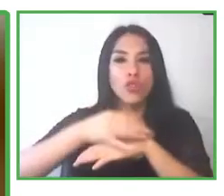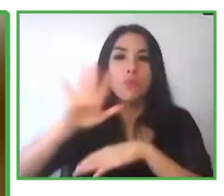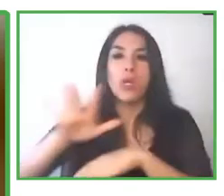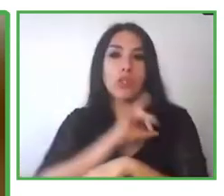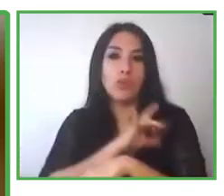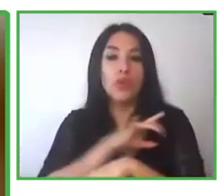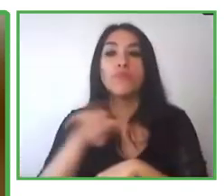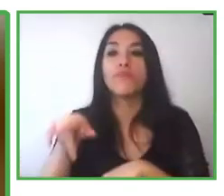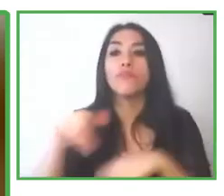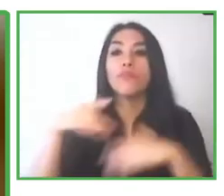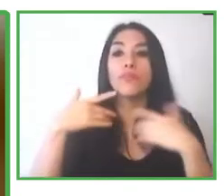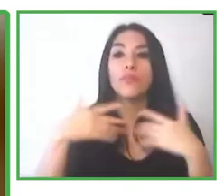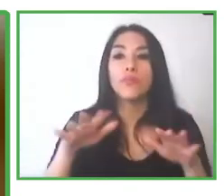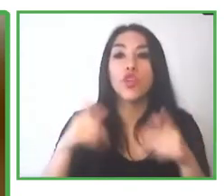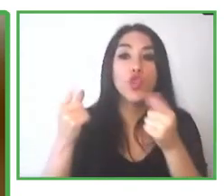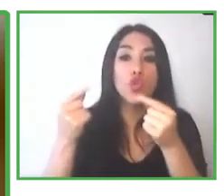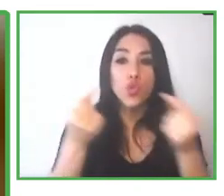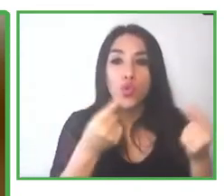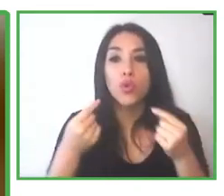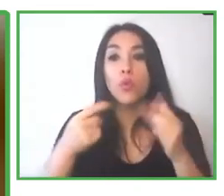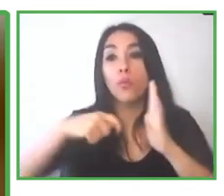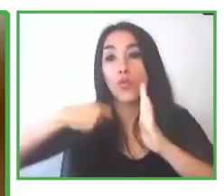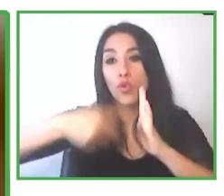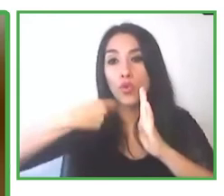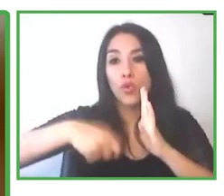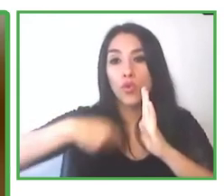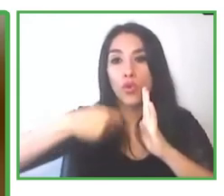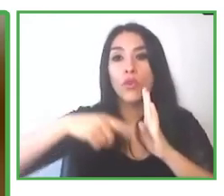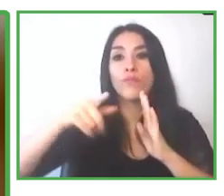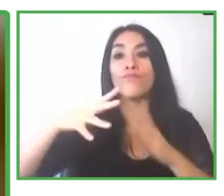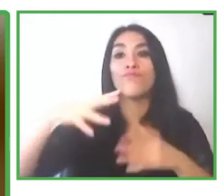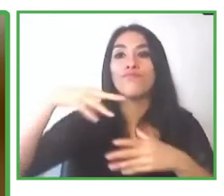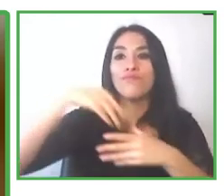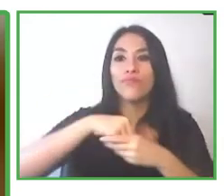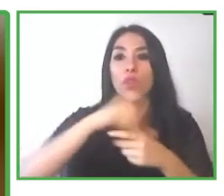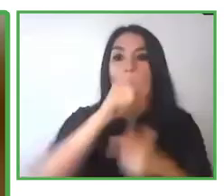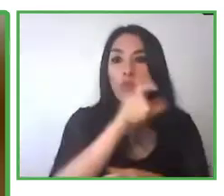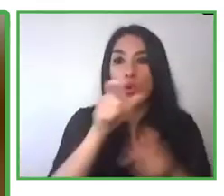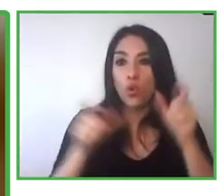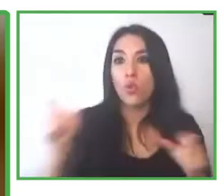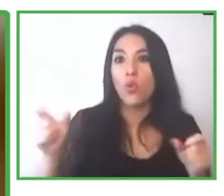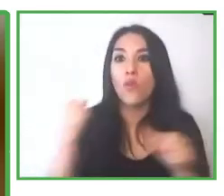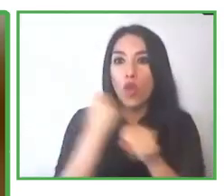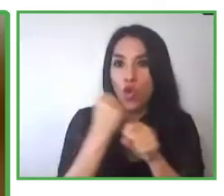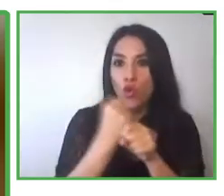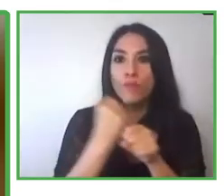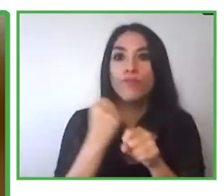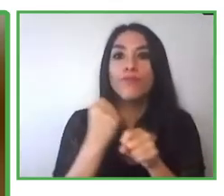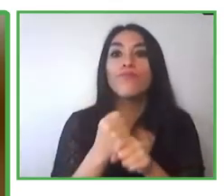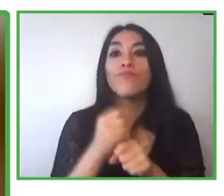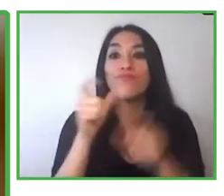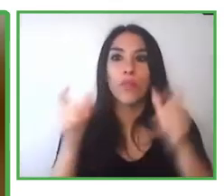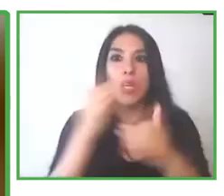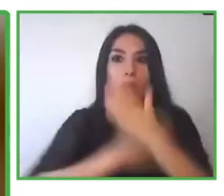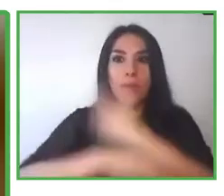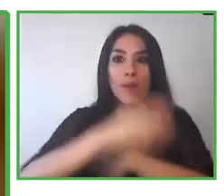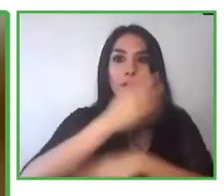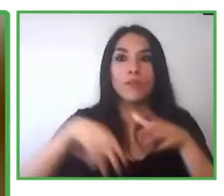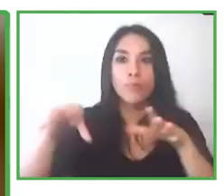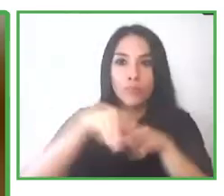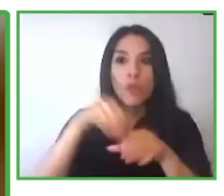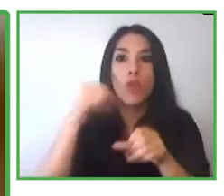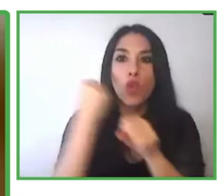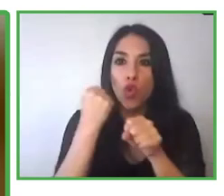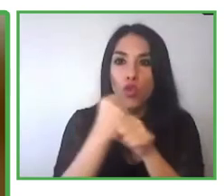our unit is the creation of labor training for people with disabilities and